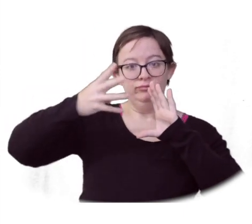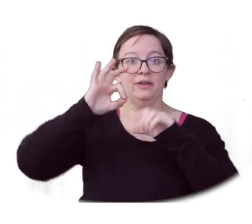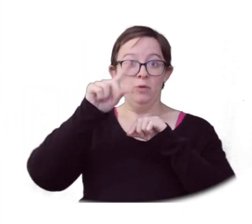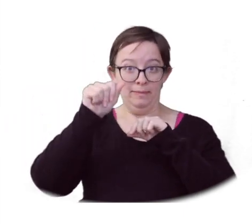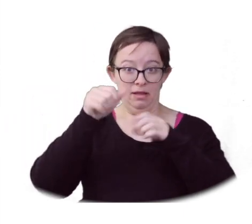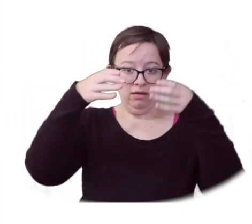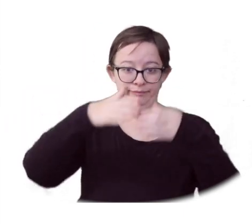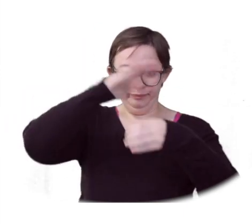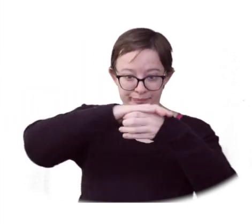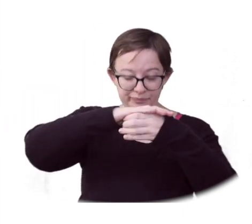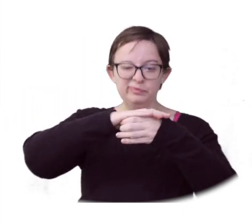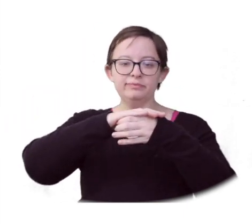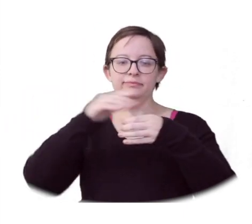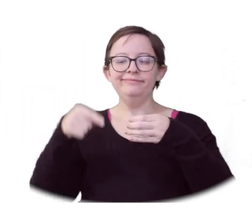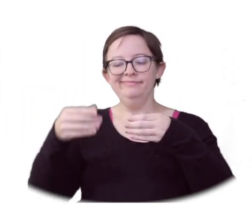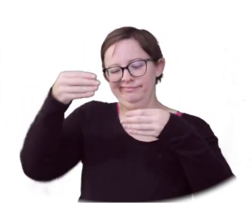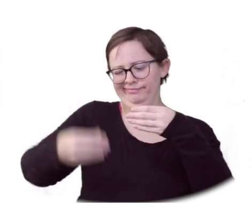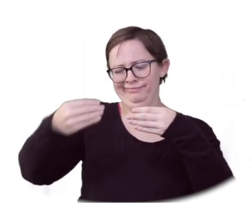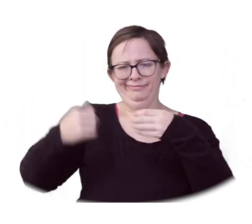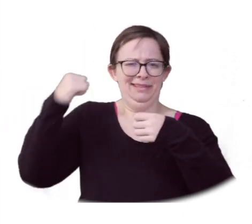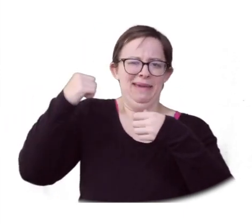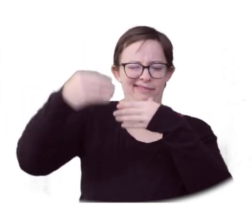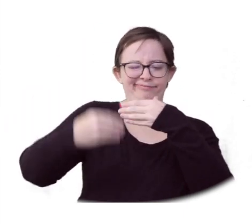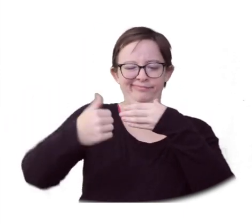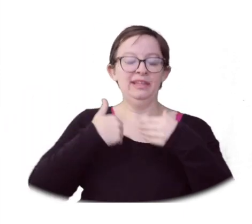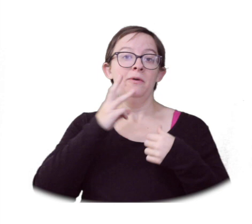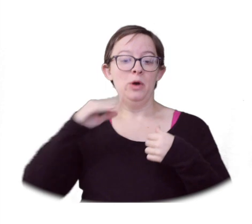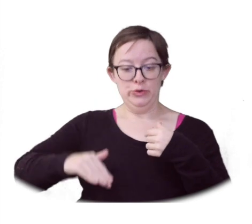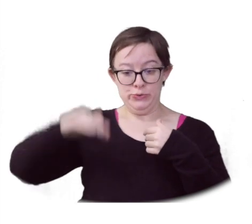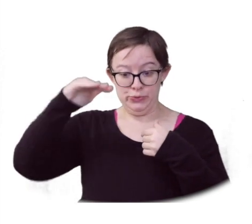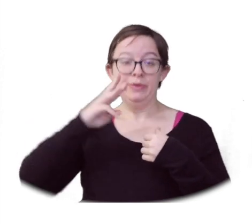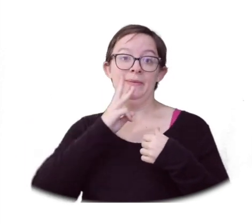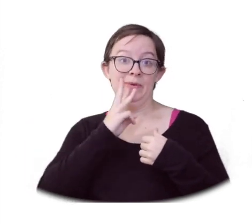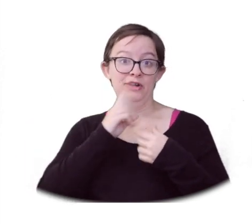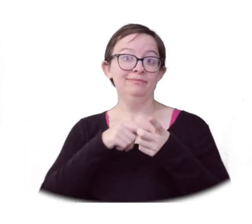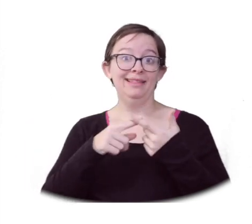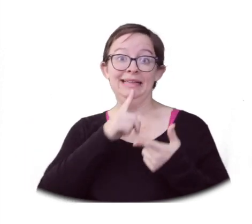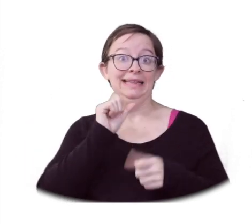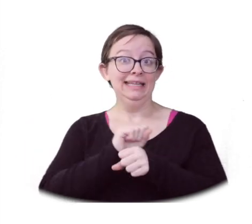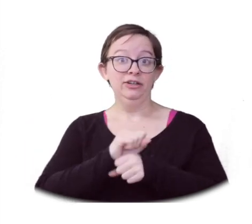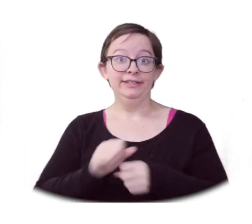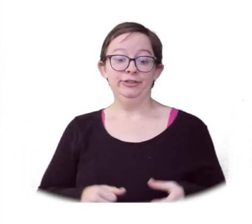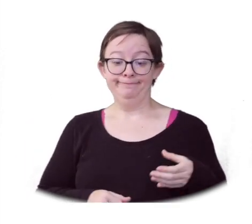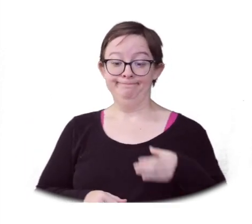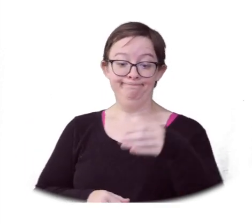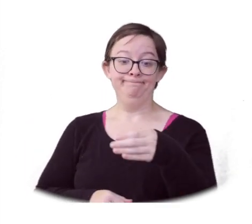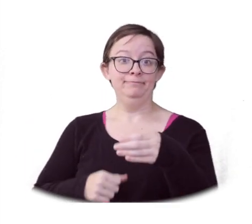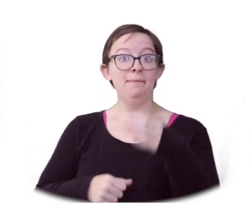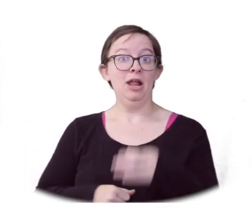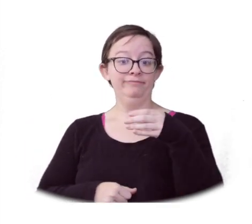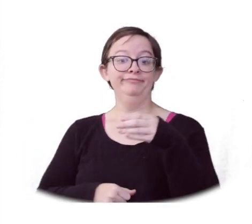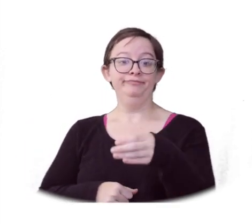put all your formula up in here, and then you'll have like a water tank somewhere in the back here. You fill that up with water, and then you literally can